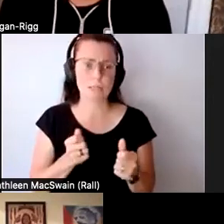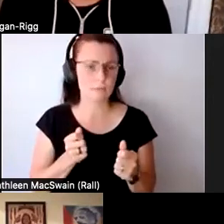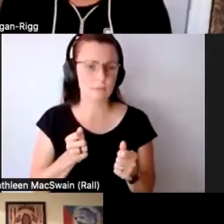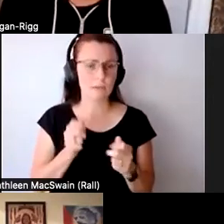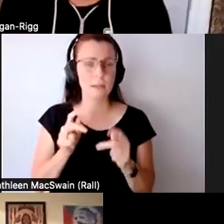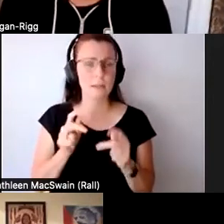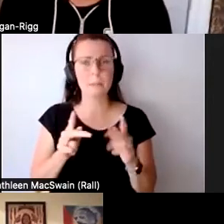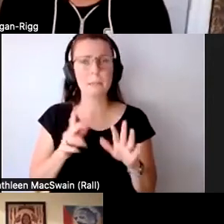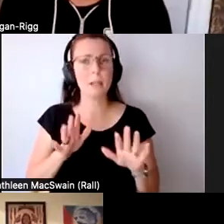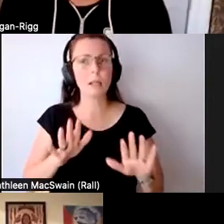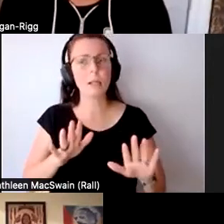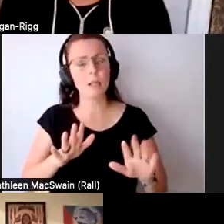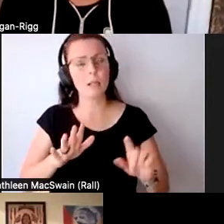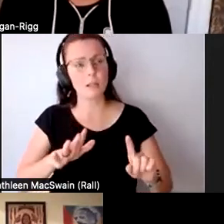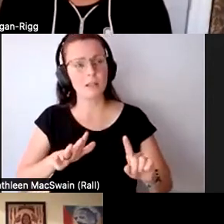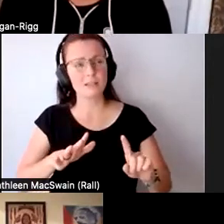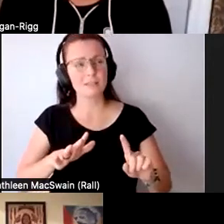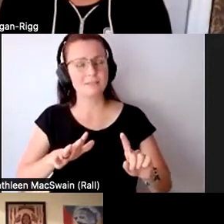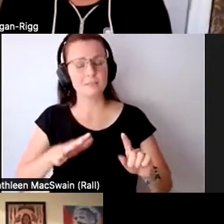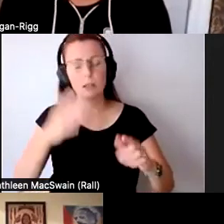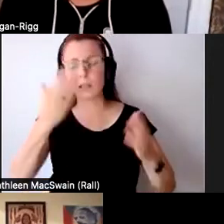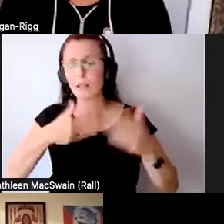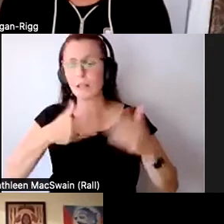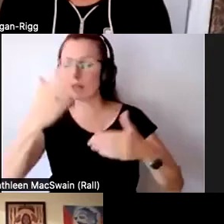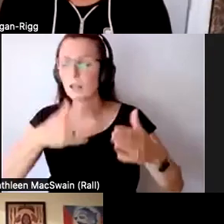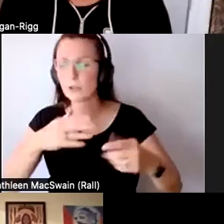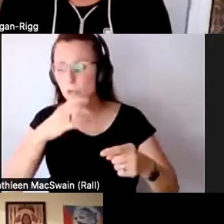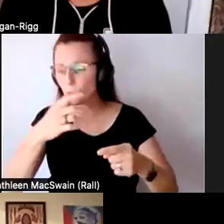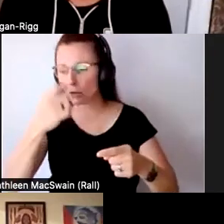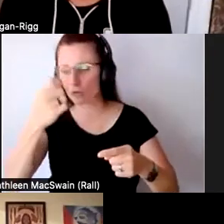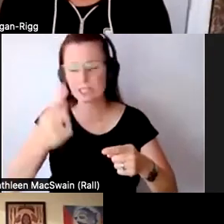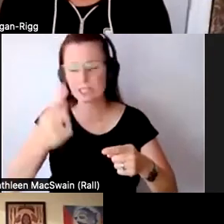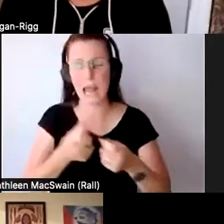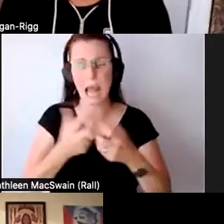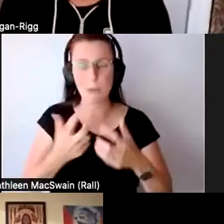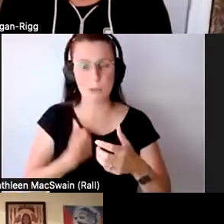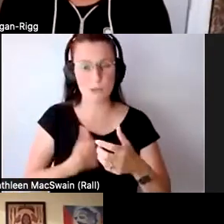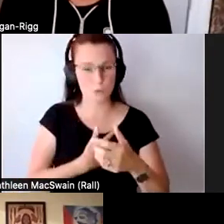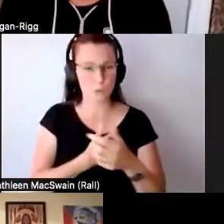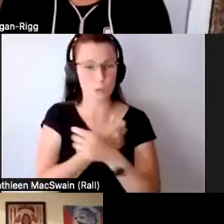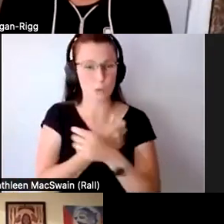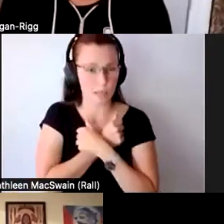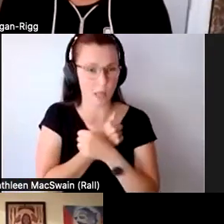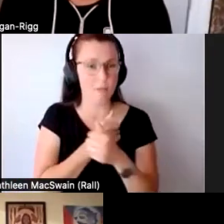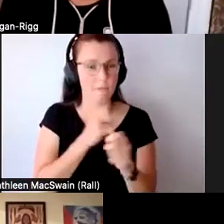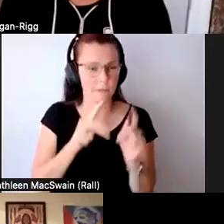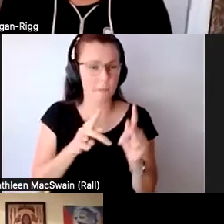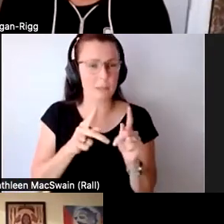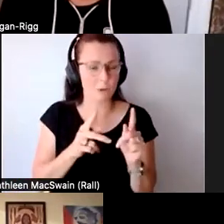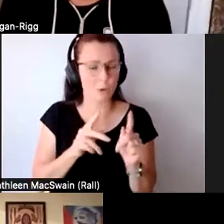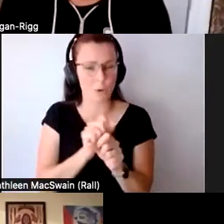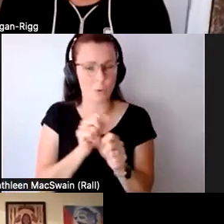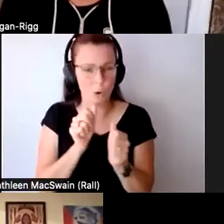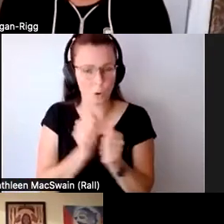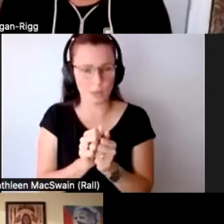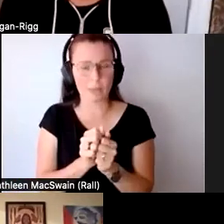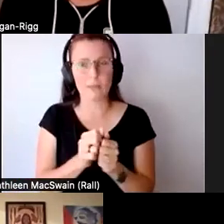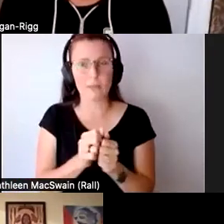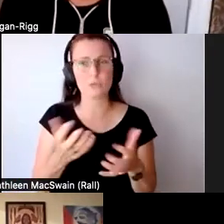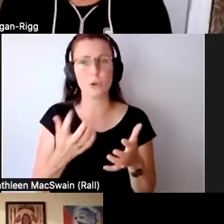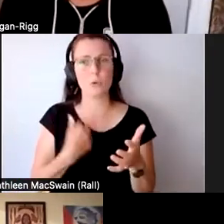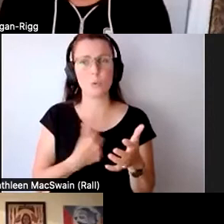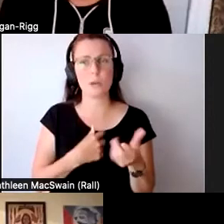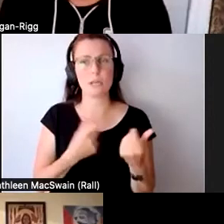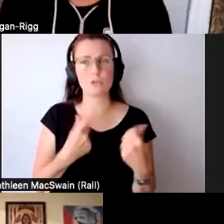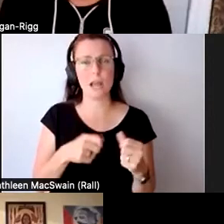understand how much we love the folks we work with. We presented that stuff in a loving way. When people want to question what we're doing,